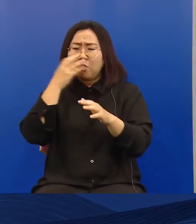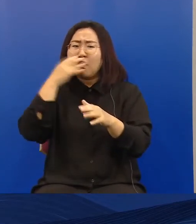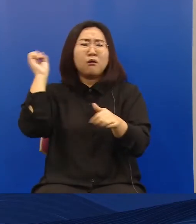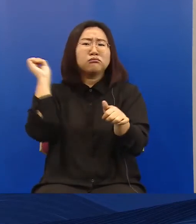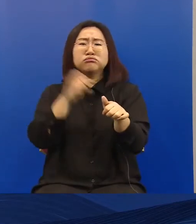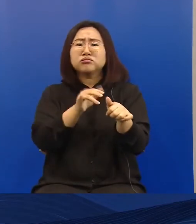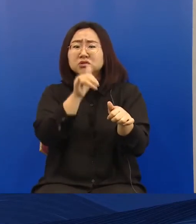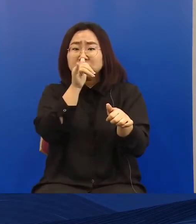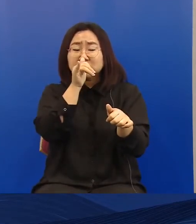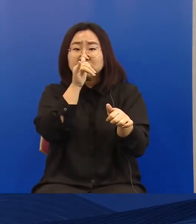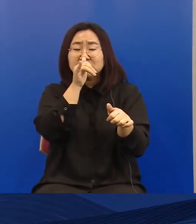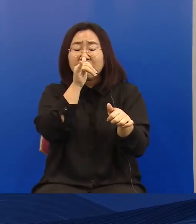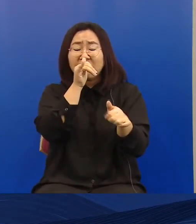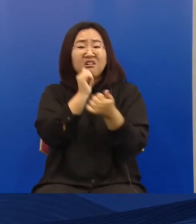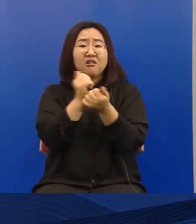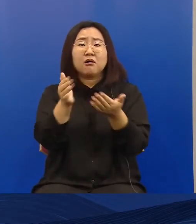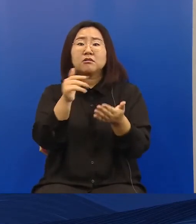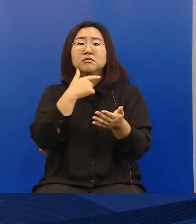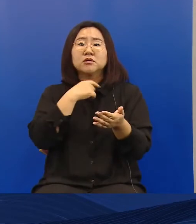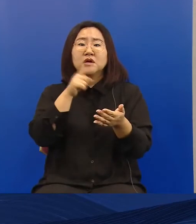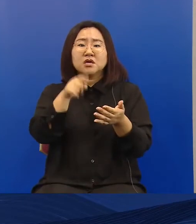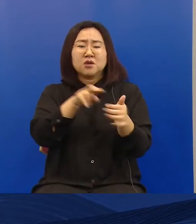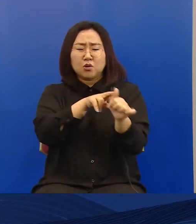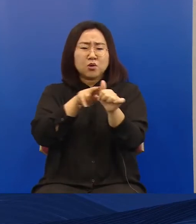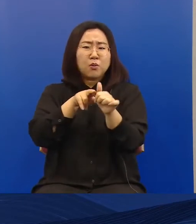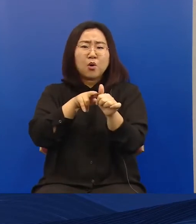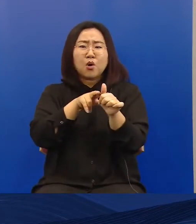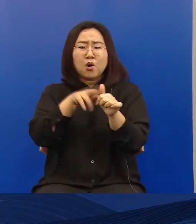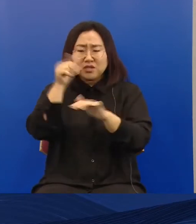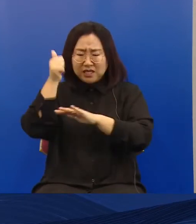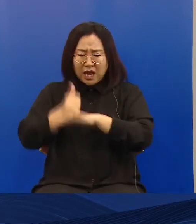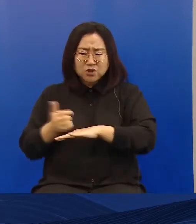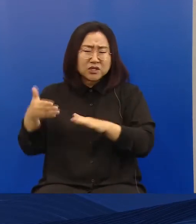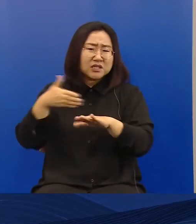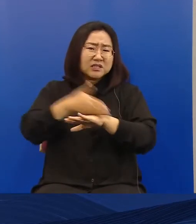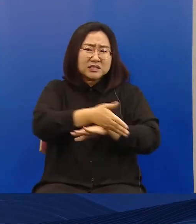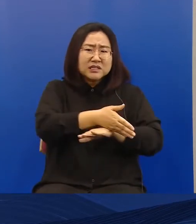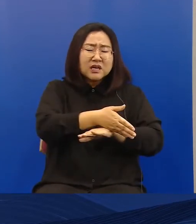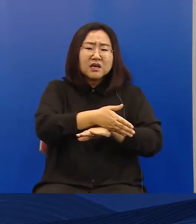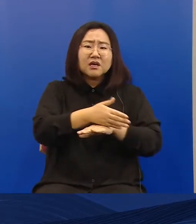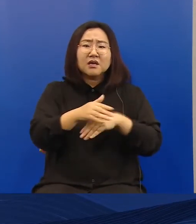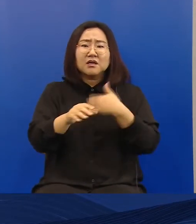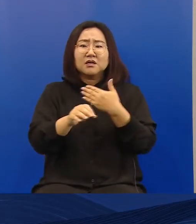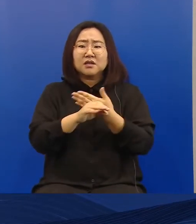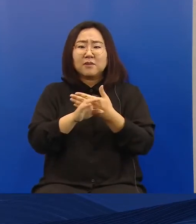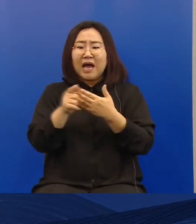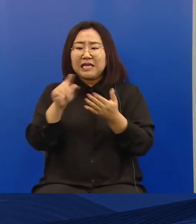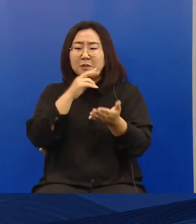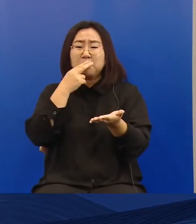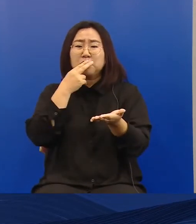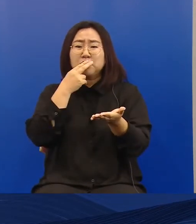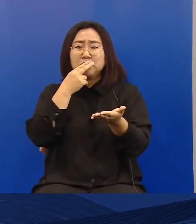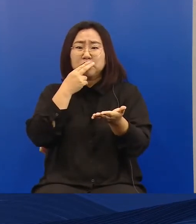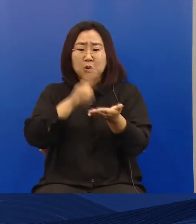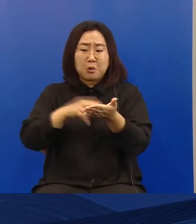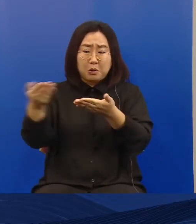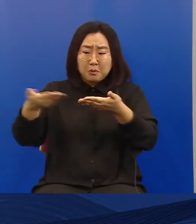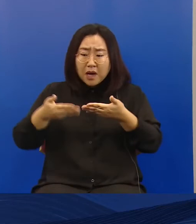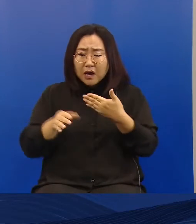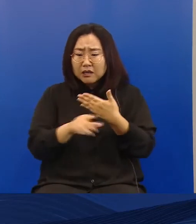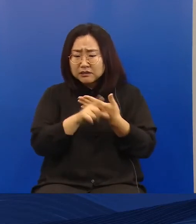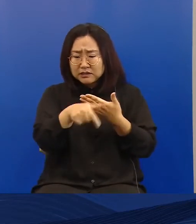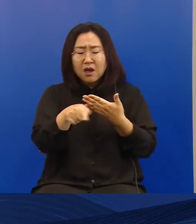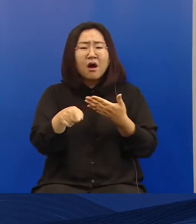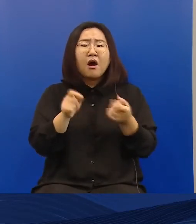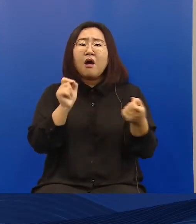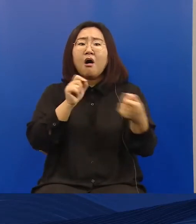comes later, or it comes in a form that's often inaccessible in its printed word. I was so pleased to say that Jeju